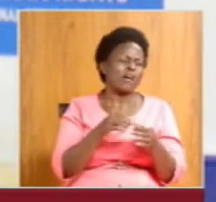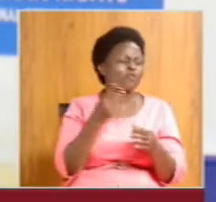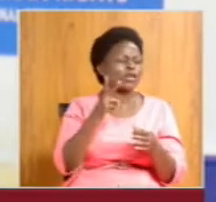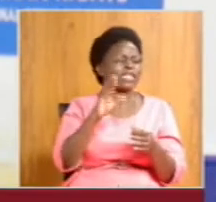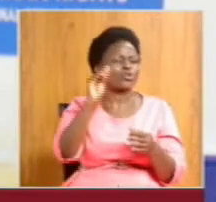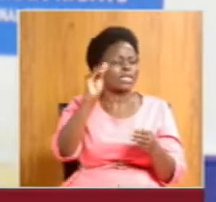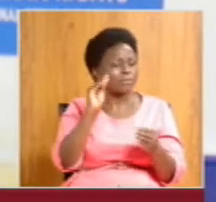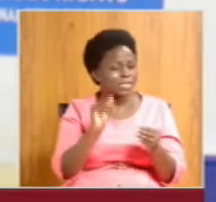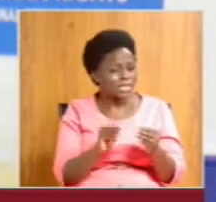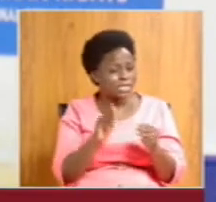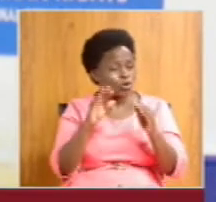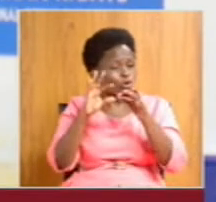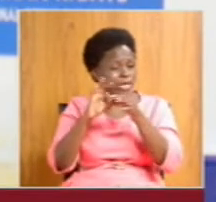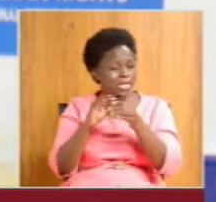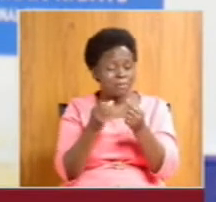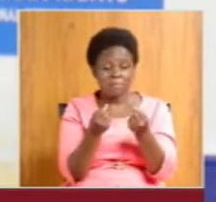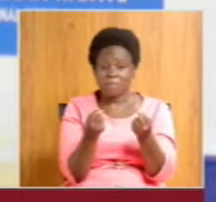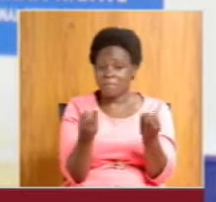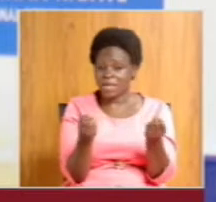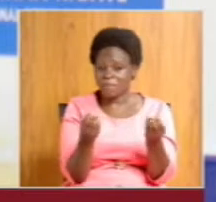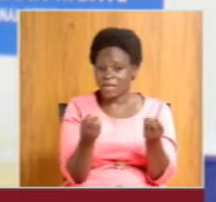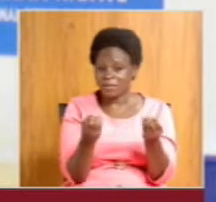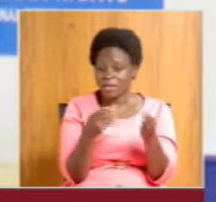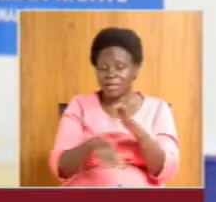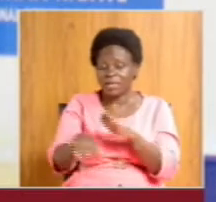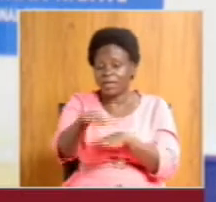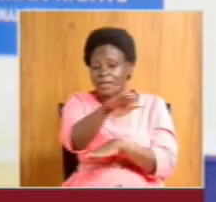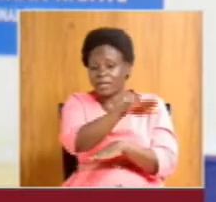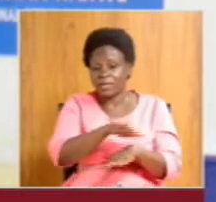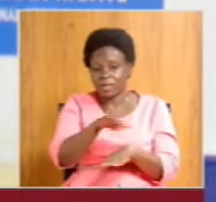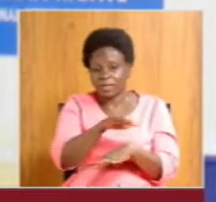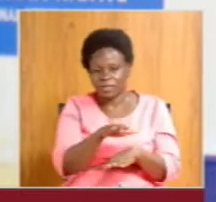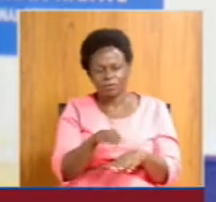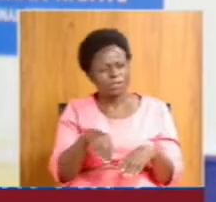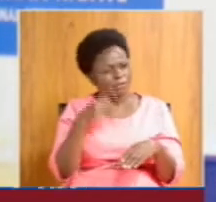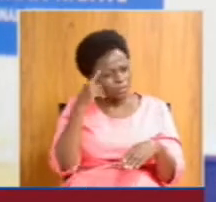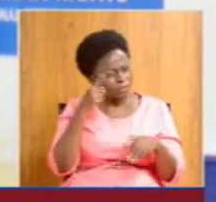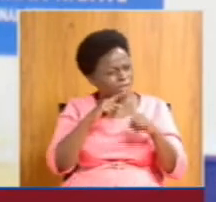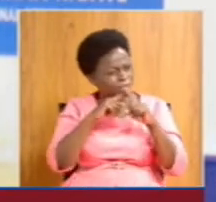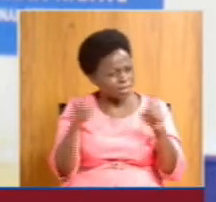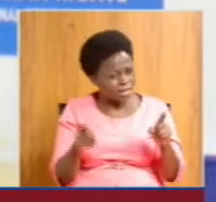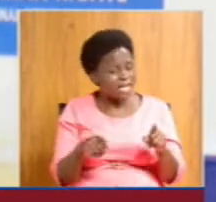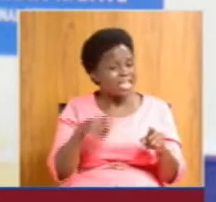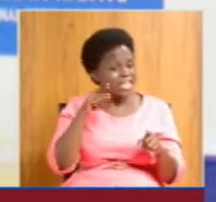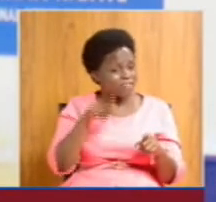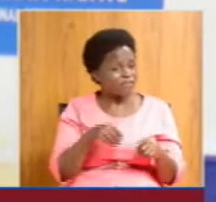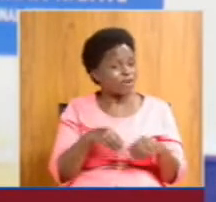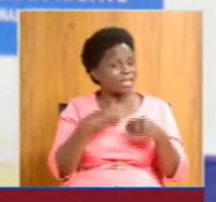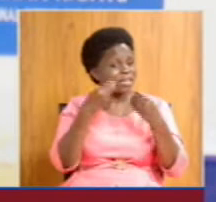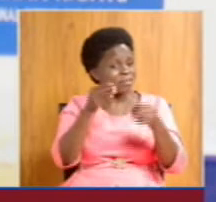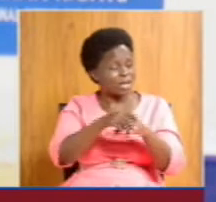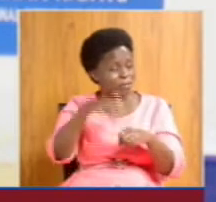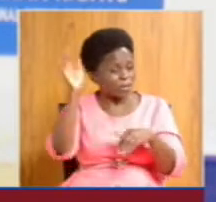household. Majority of them are being found in the urban areas. Aren't we outliers? If you're able to produce more